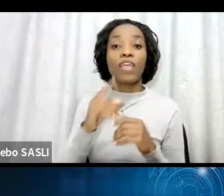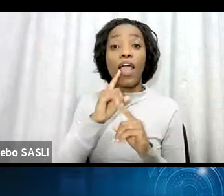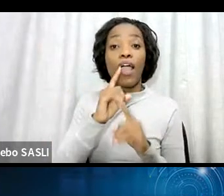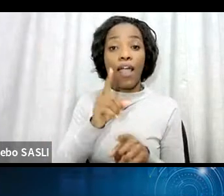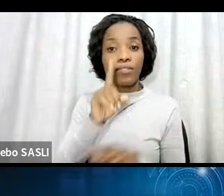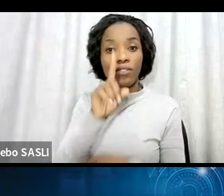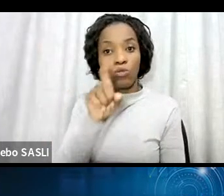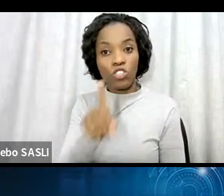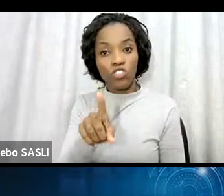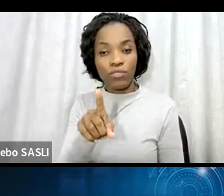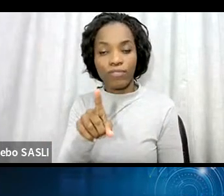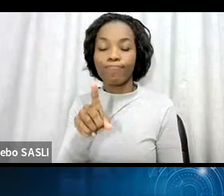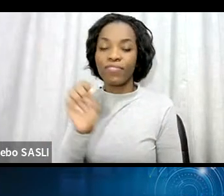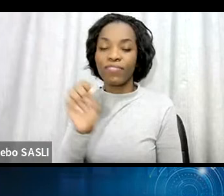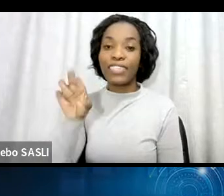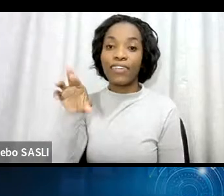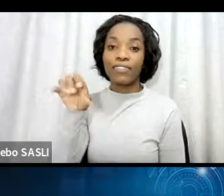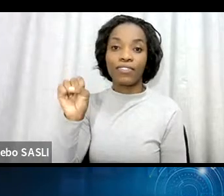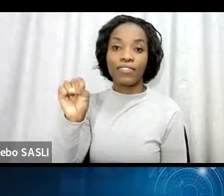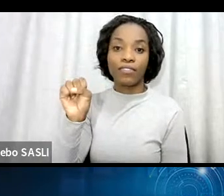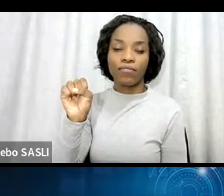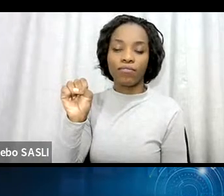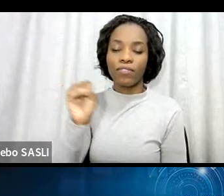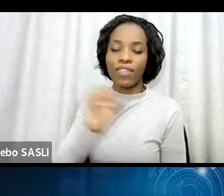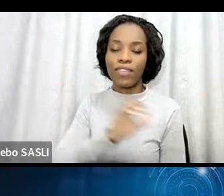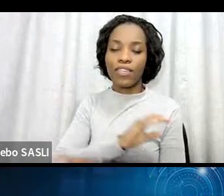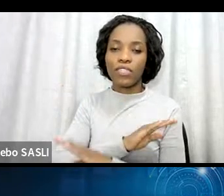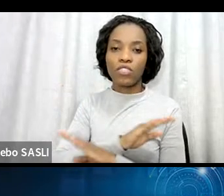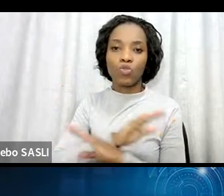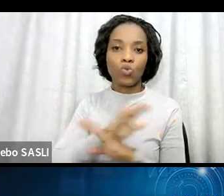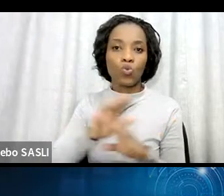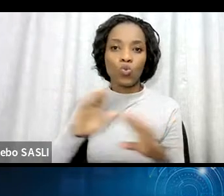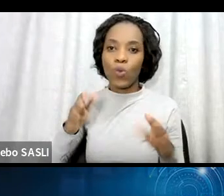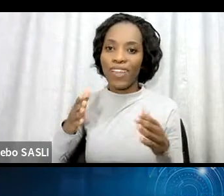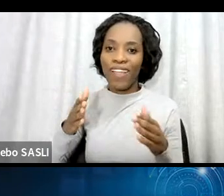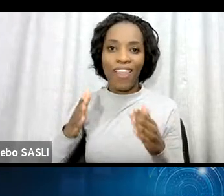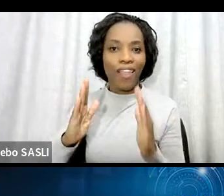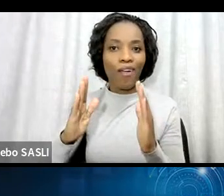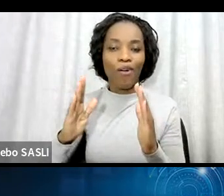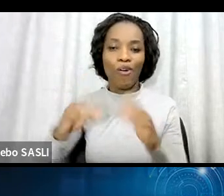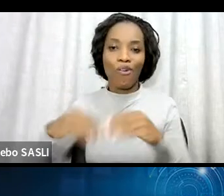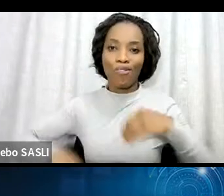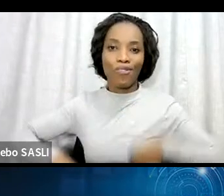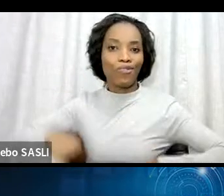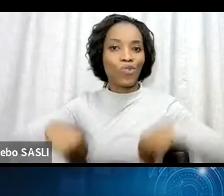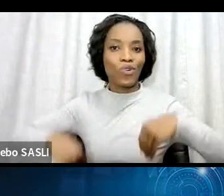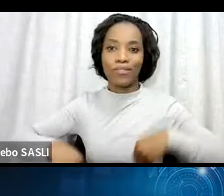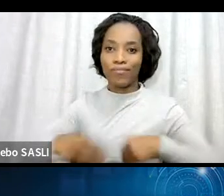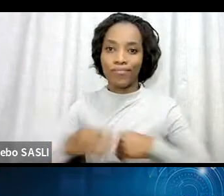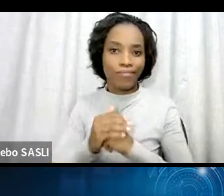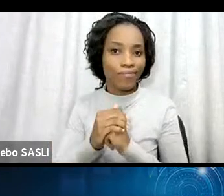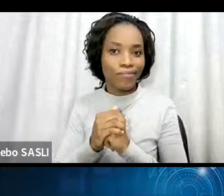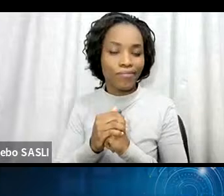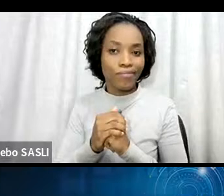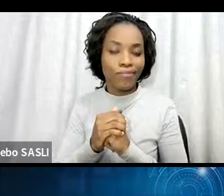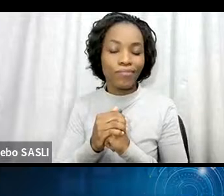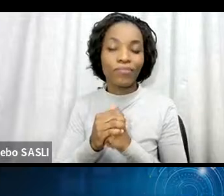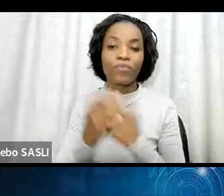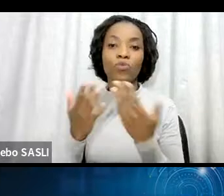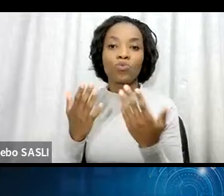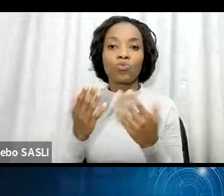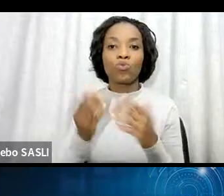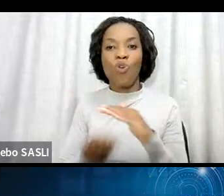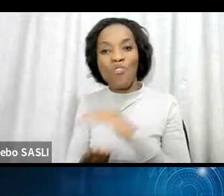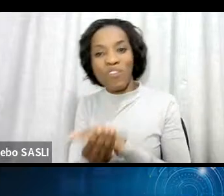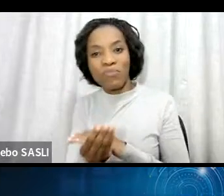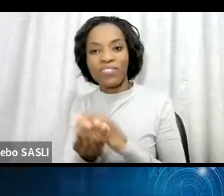a zero-tolerance approach when it comes to fraud and corruption. And that is very much articulated in its Vision